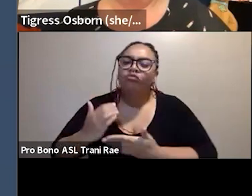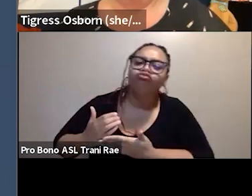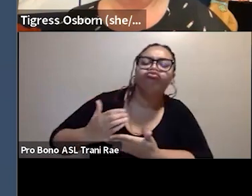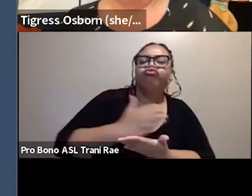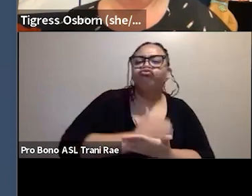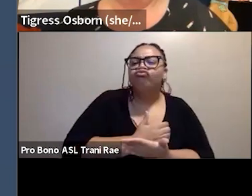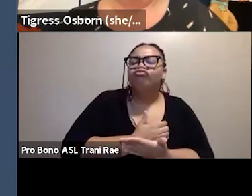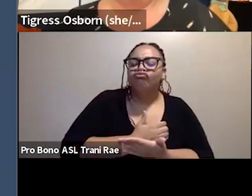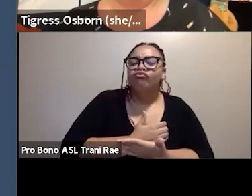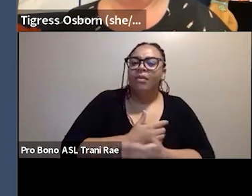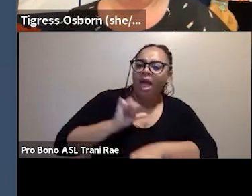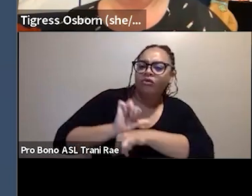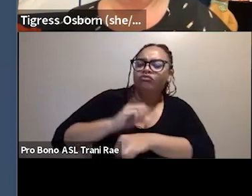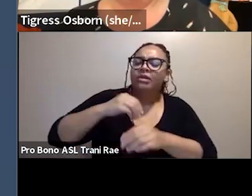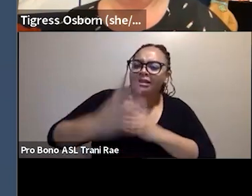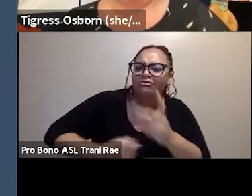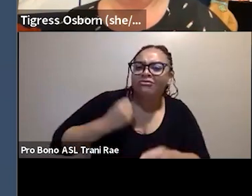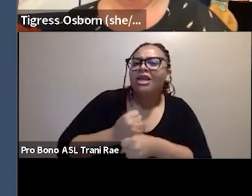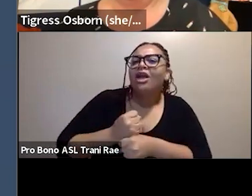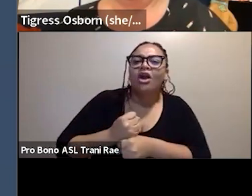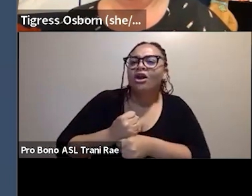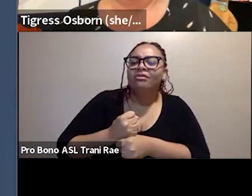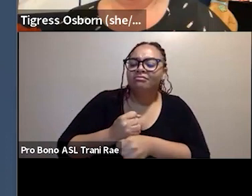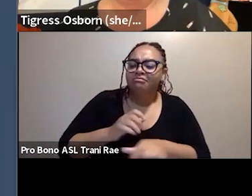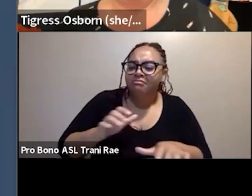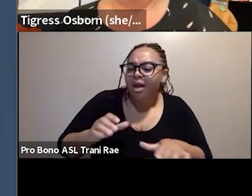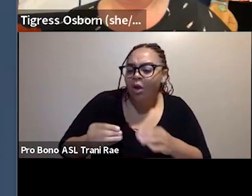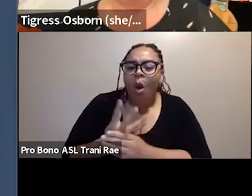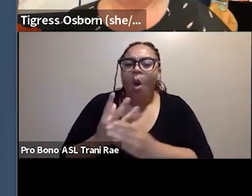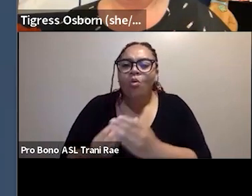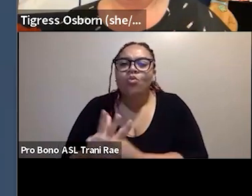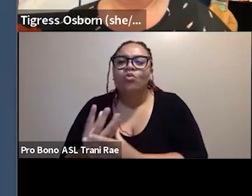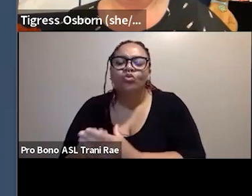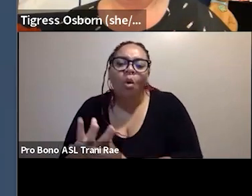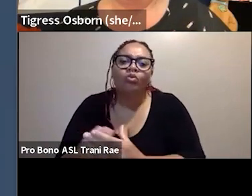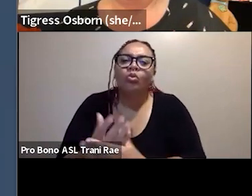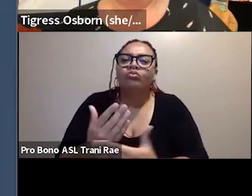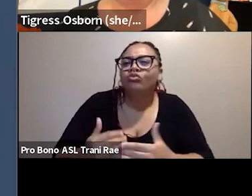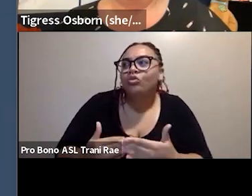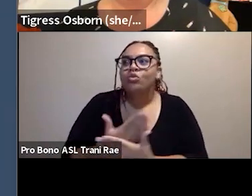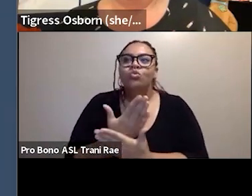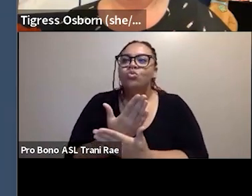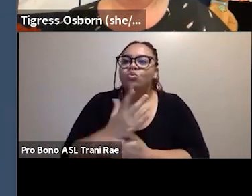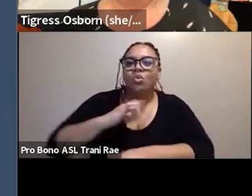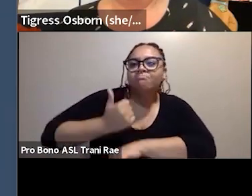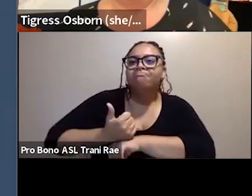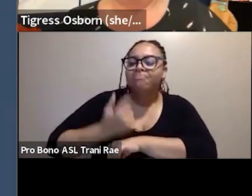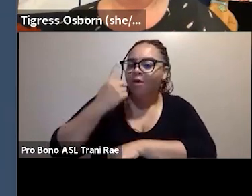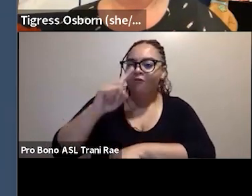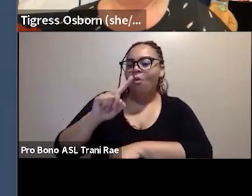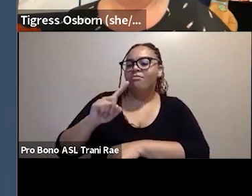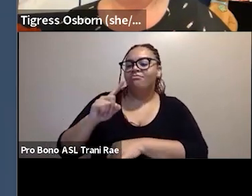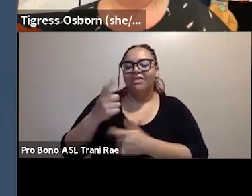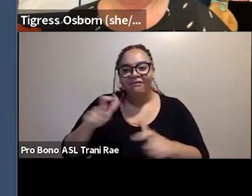earth, wetted and mulched and mowed into wide, waiting warmth. I sing the self that